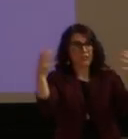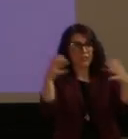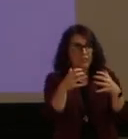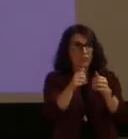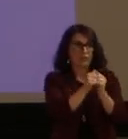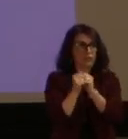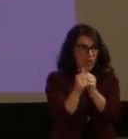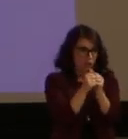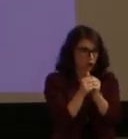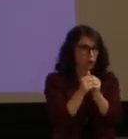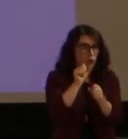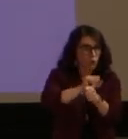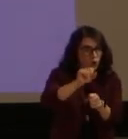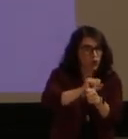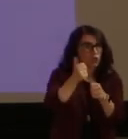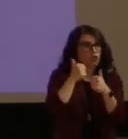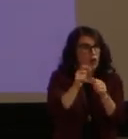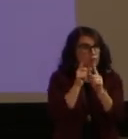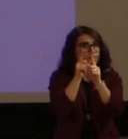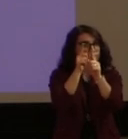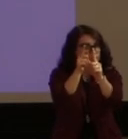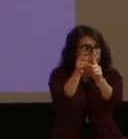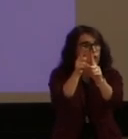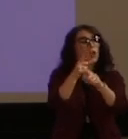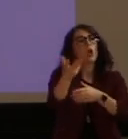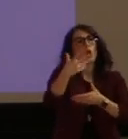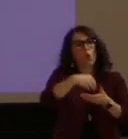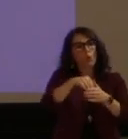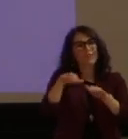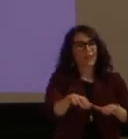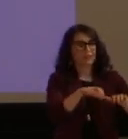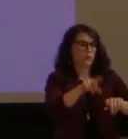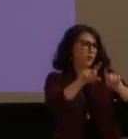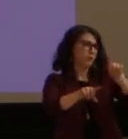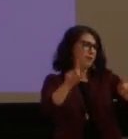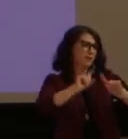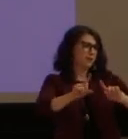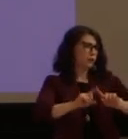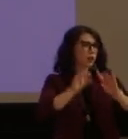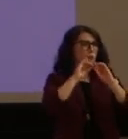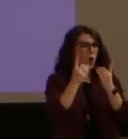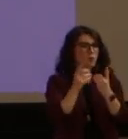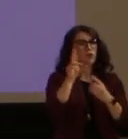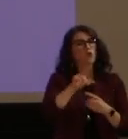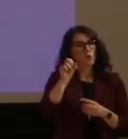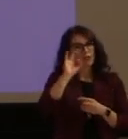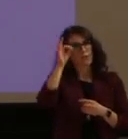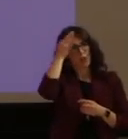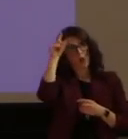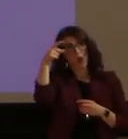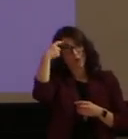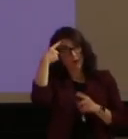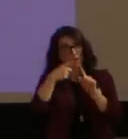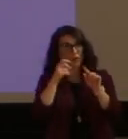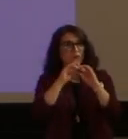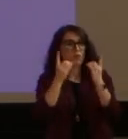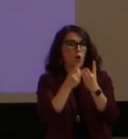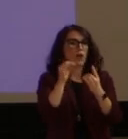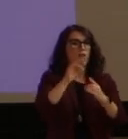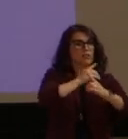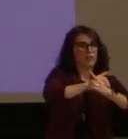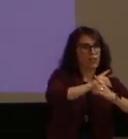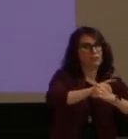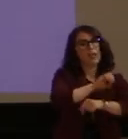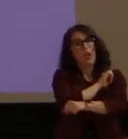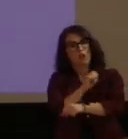of precision medicine for everyone. It incorporates activities from multiple departments in the U.S. federal government, from the Department of Defense to Energy